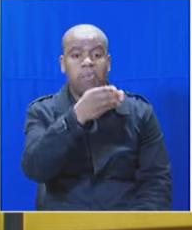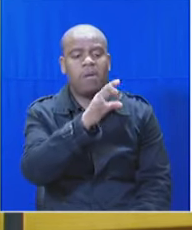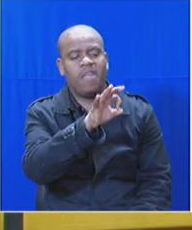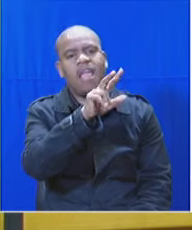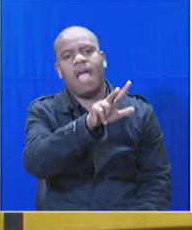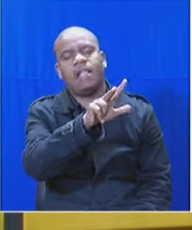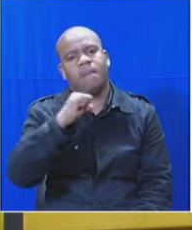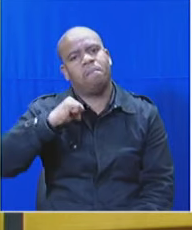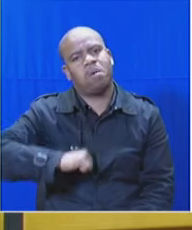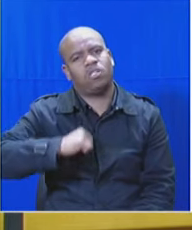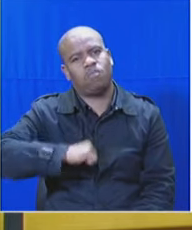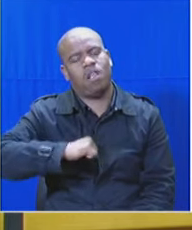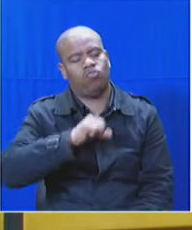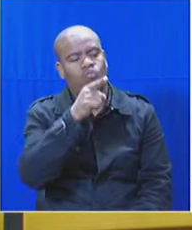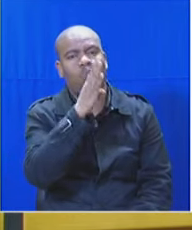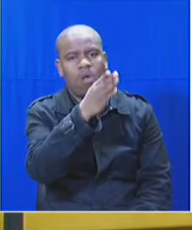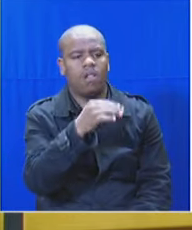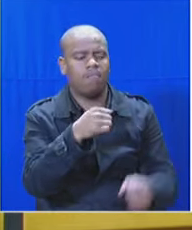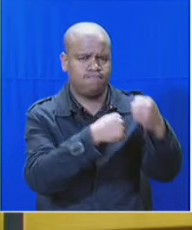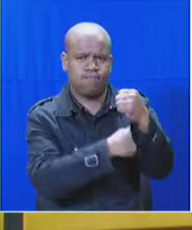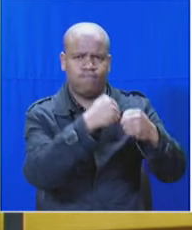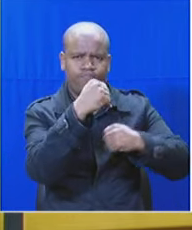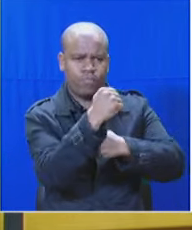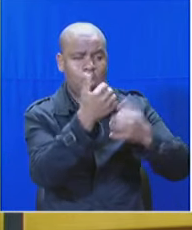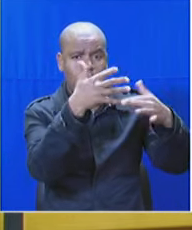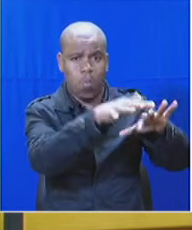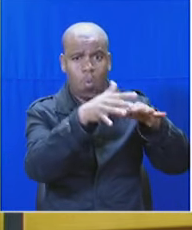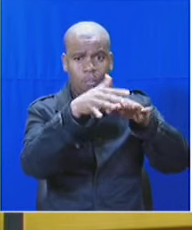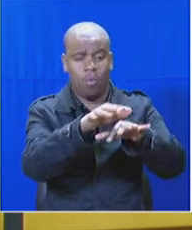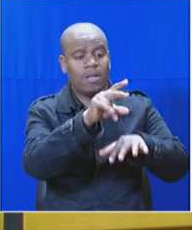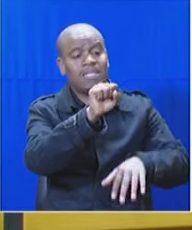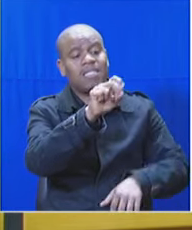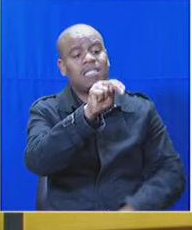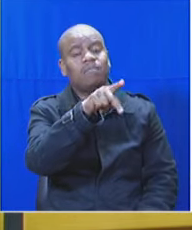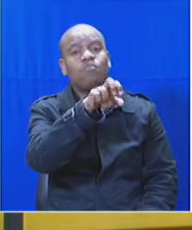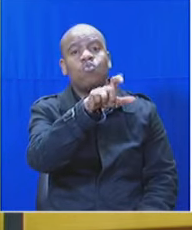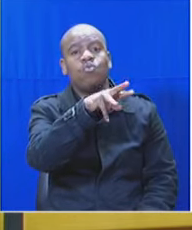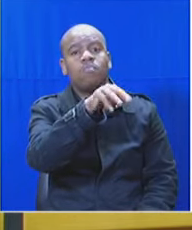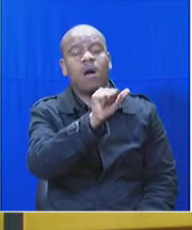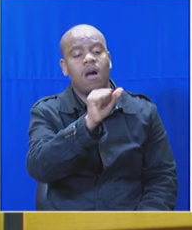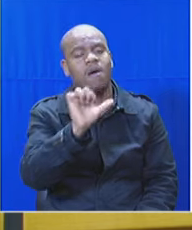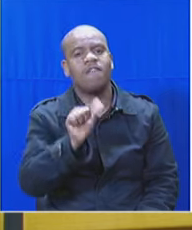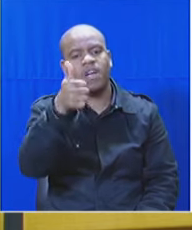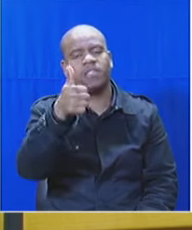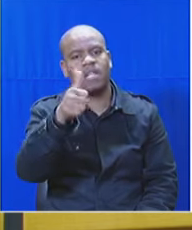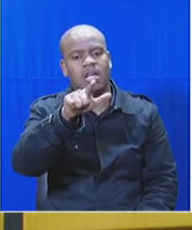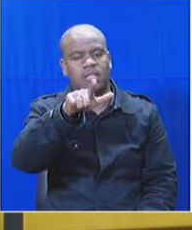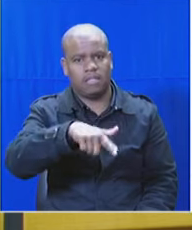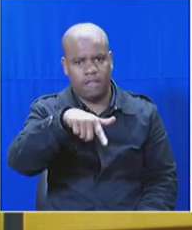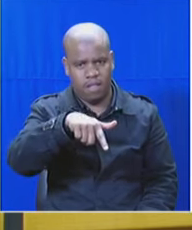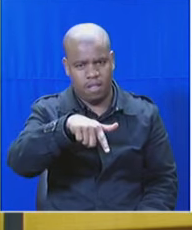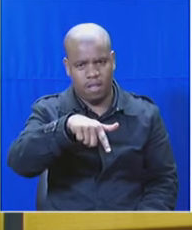municipalities are to have structure for implementation of the SPLUMA by the 1st of the 7th month, by the 1st